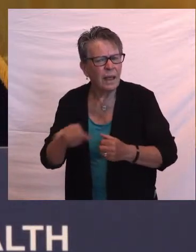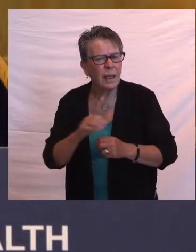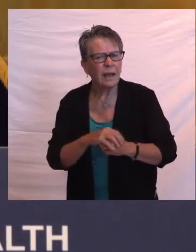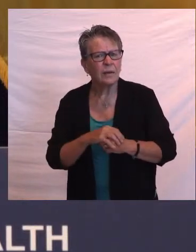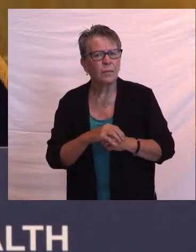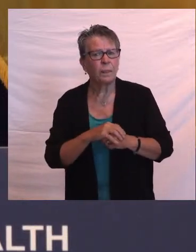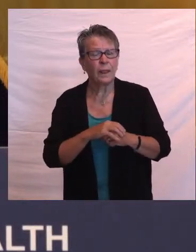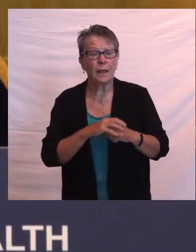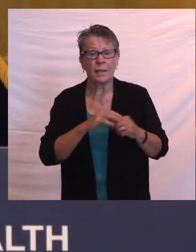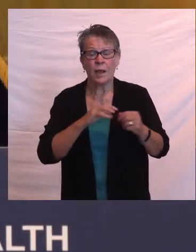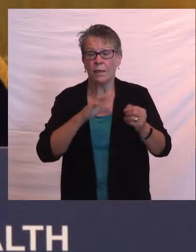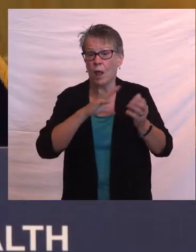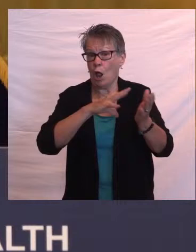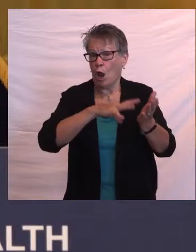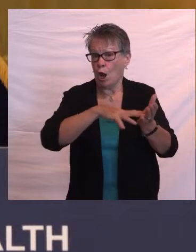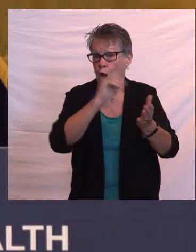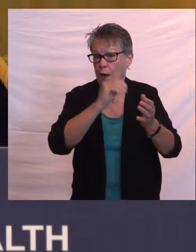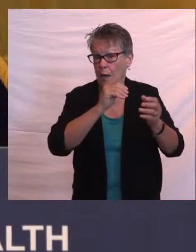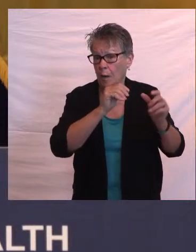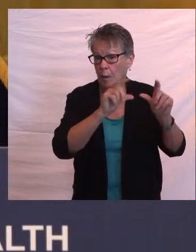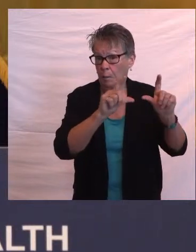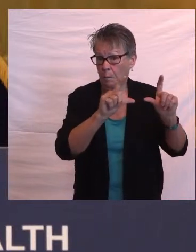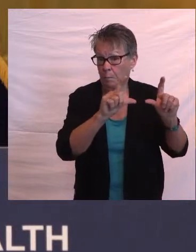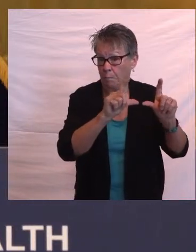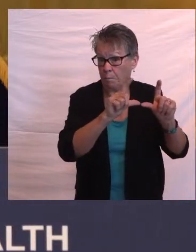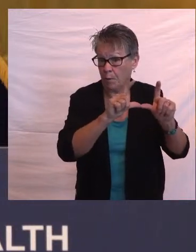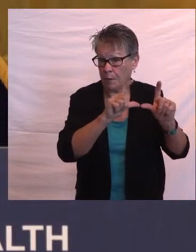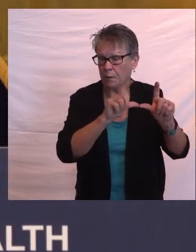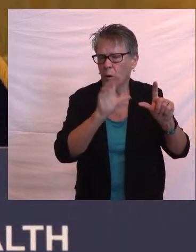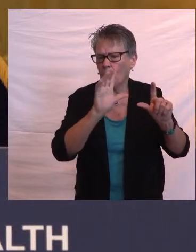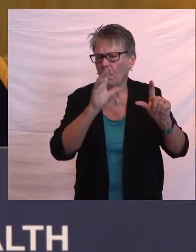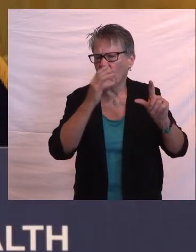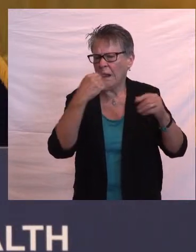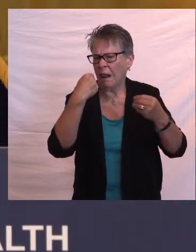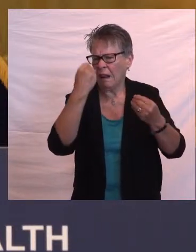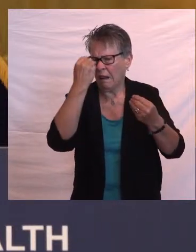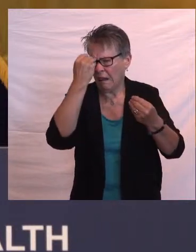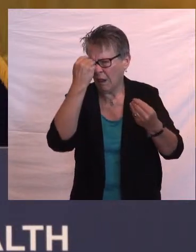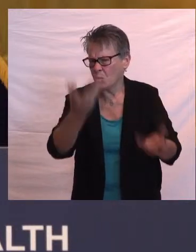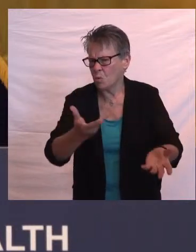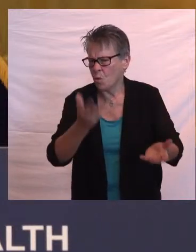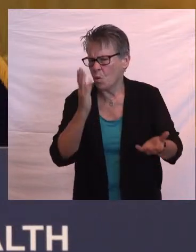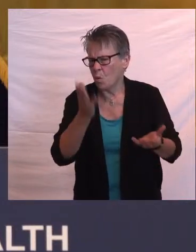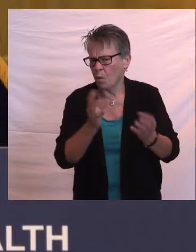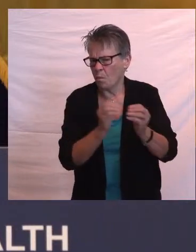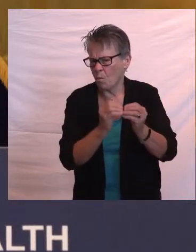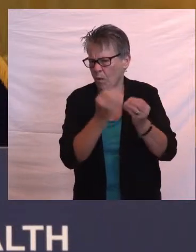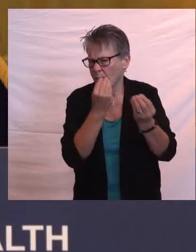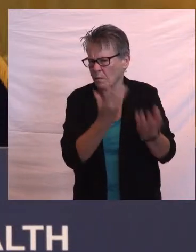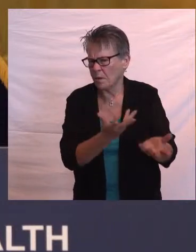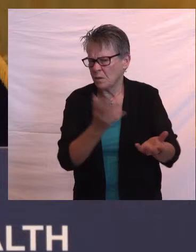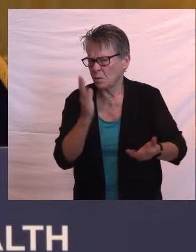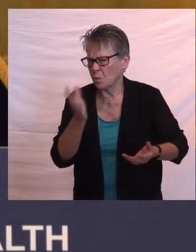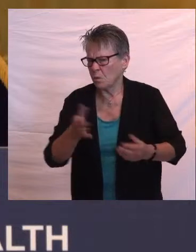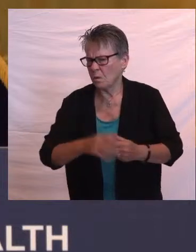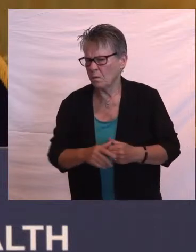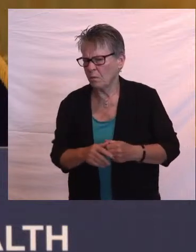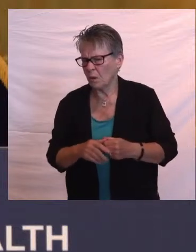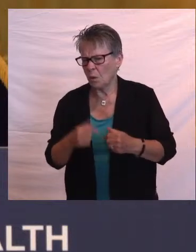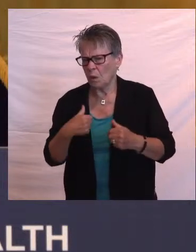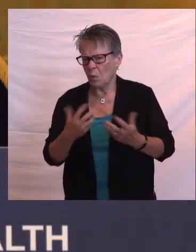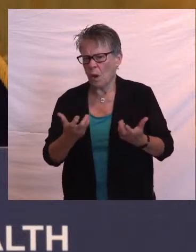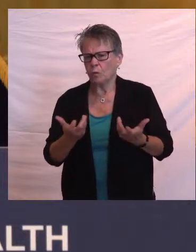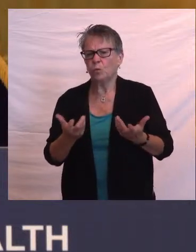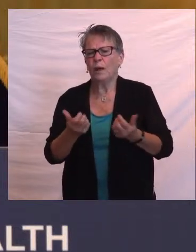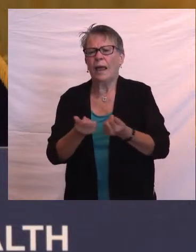So bear with us on that. Listen, like everything else in life, we want to do things as safely as possible. So